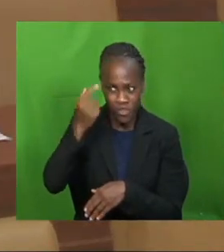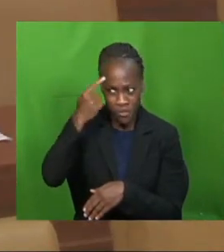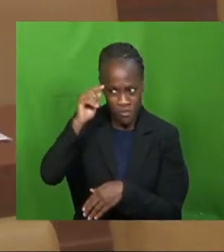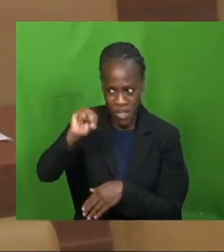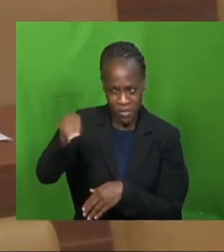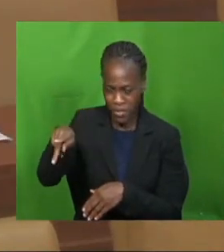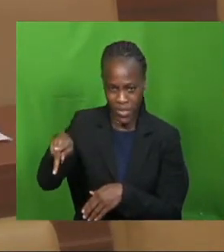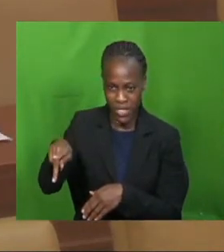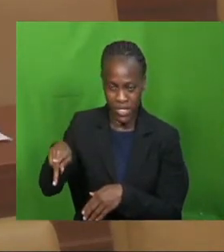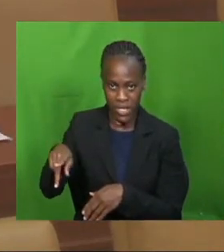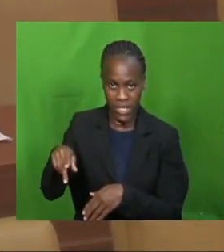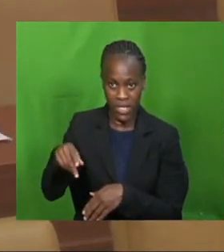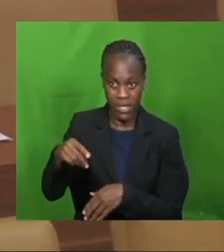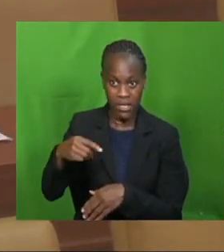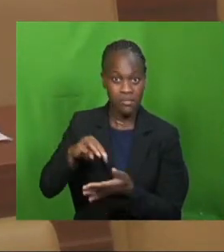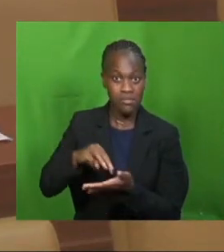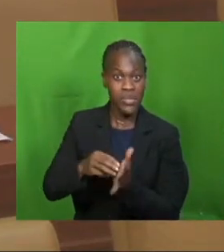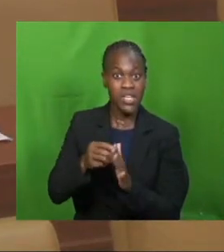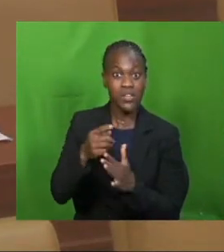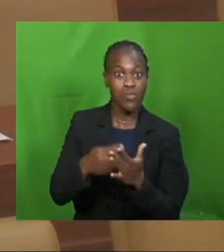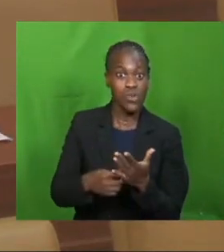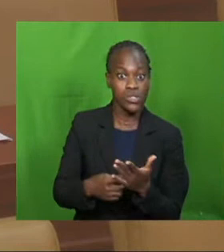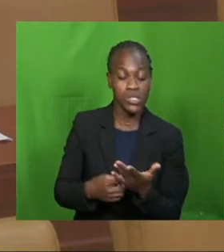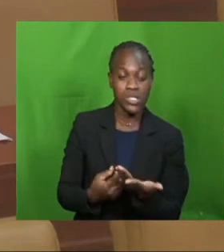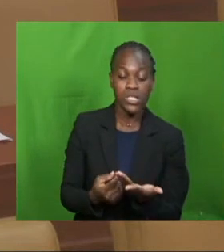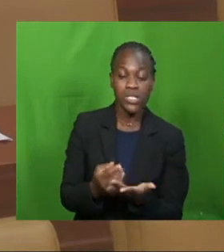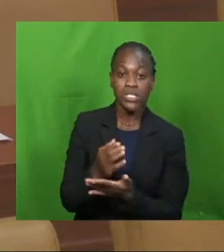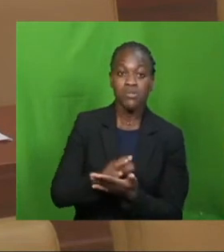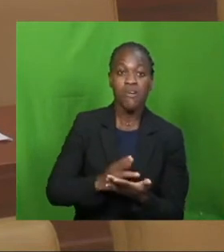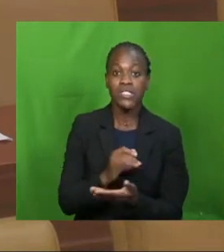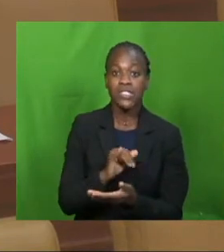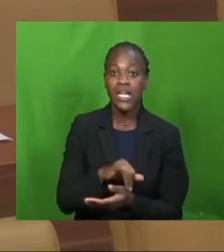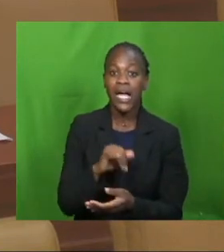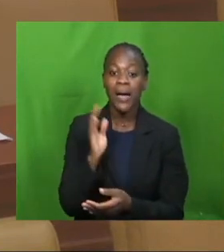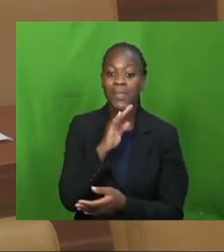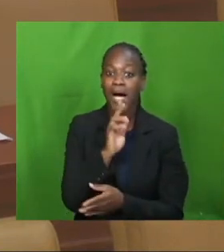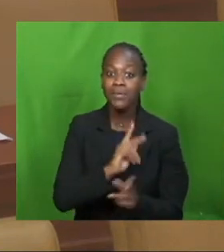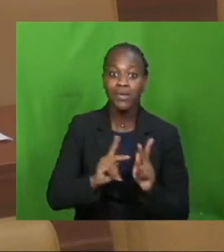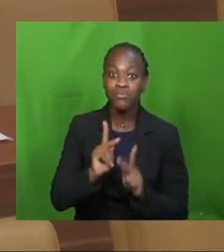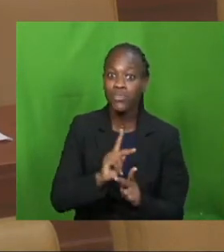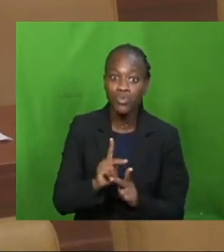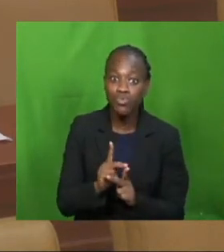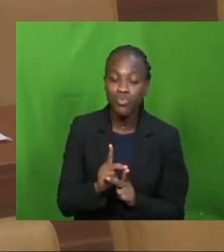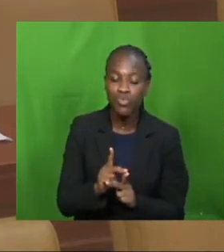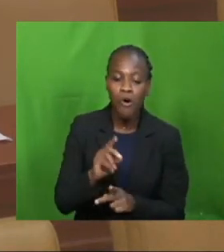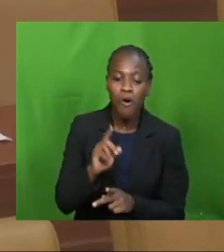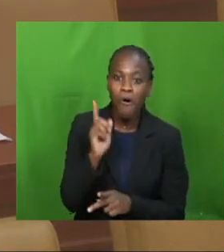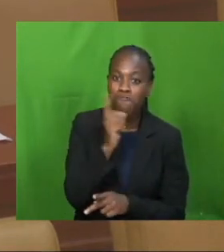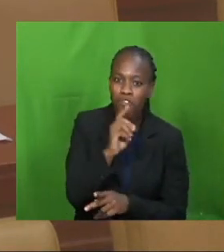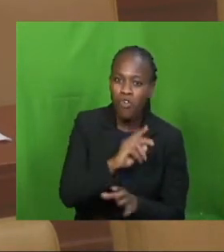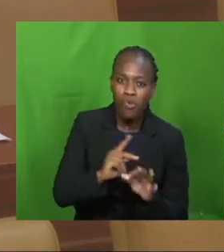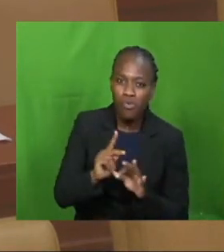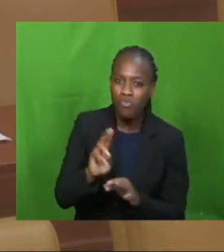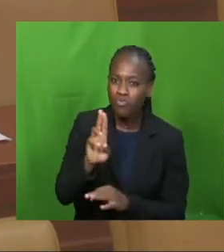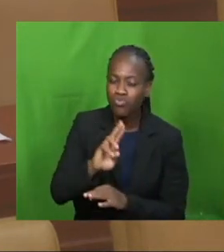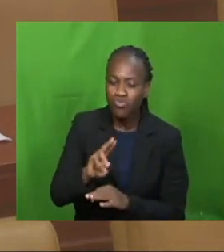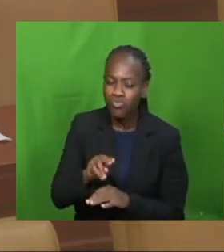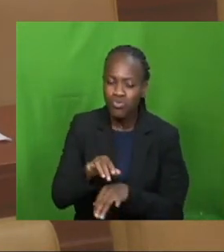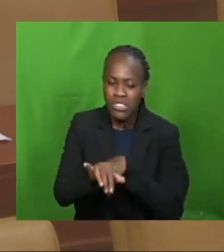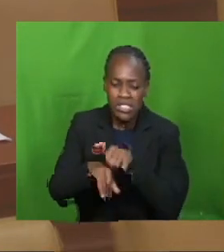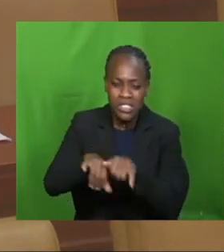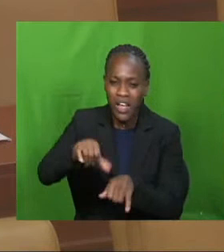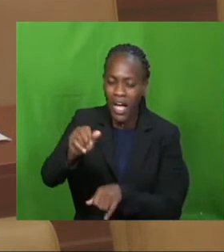most of us, our accounts have been cloned or some fraudsters have taken over using our names to defraud people